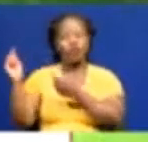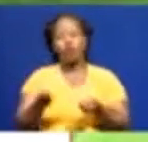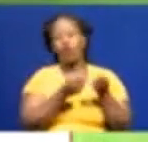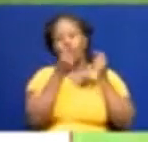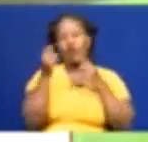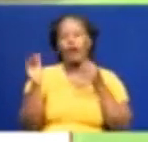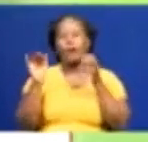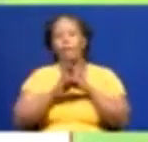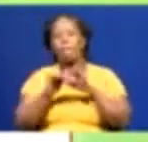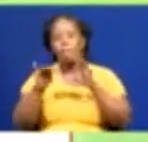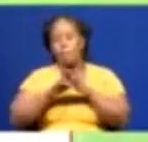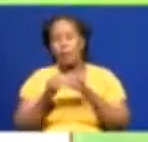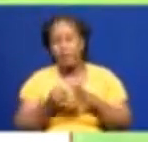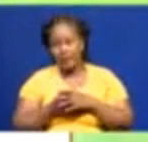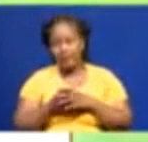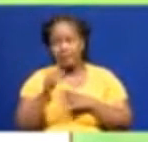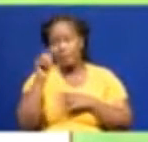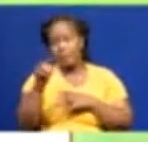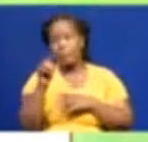a tournament